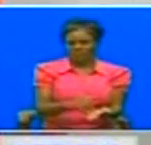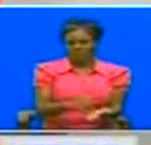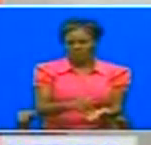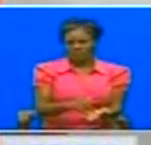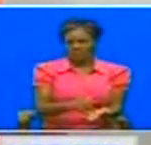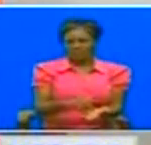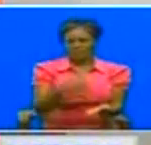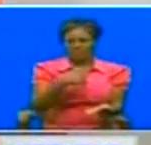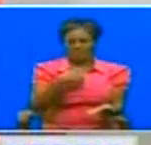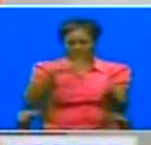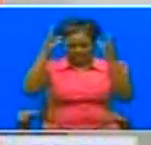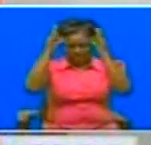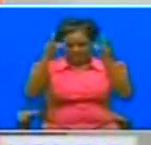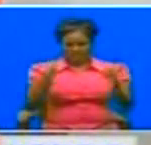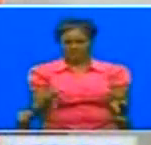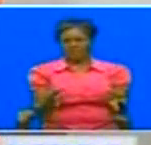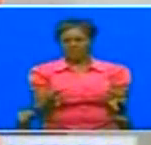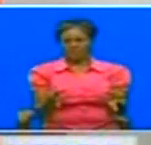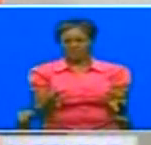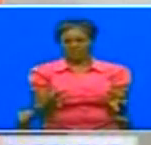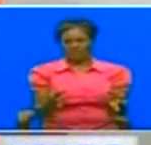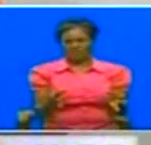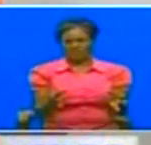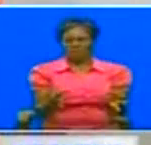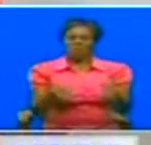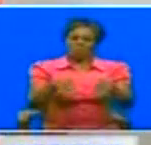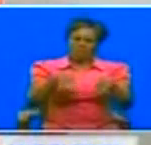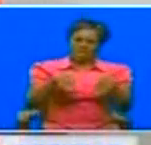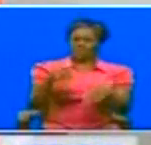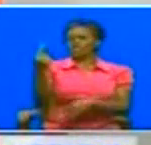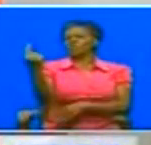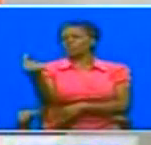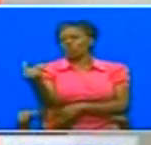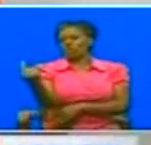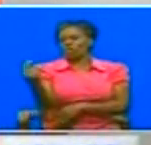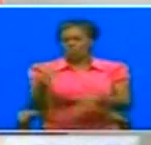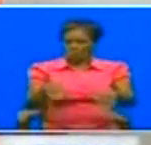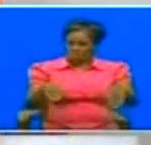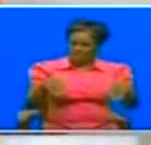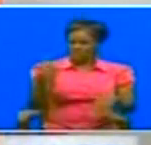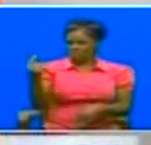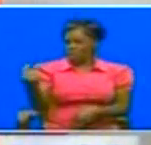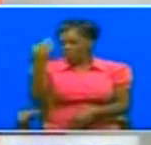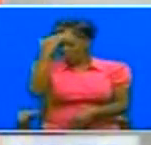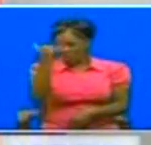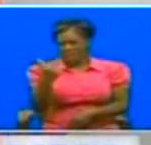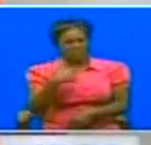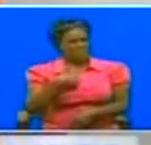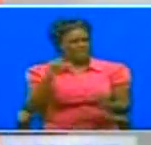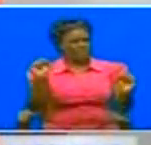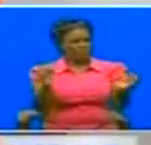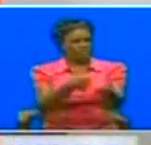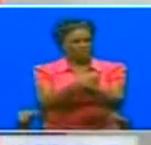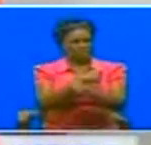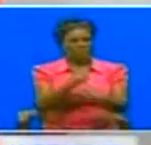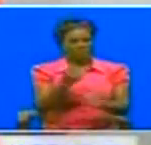had to make a decision, and I said, we'll put it on hold. You put it on hold? Hold, yeah. All because right. I couldn't leave it with